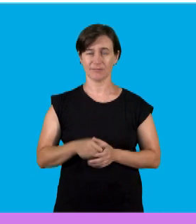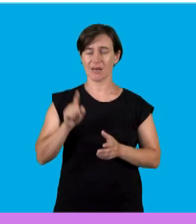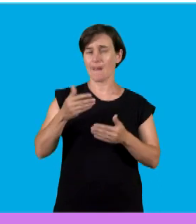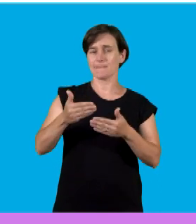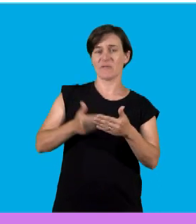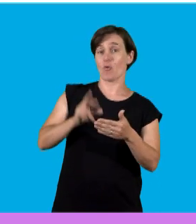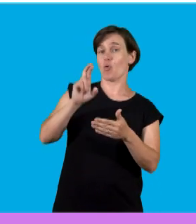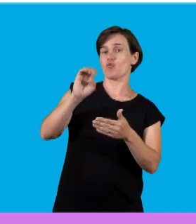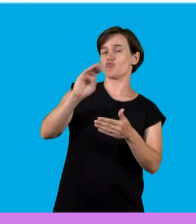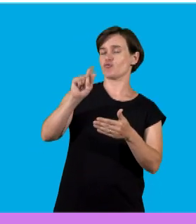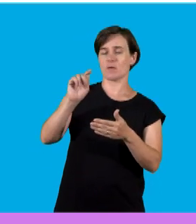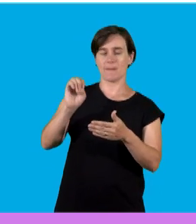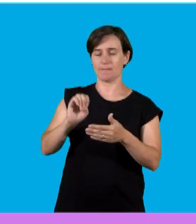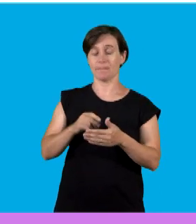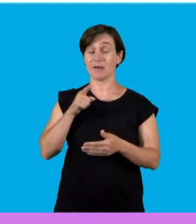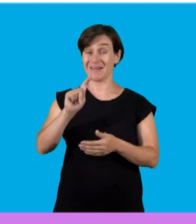rebates, right, of